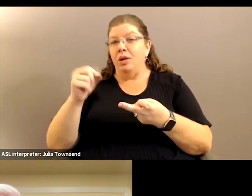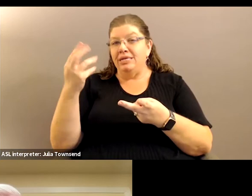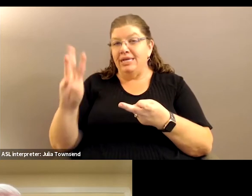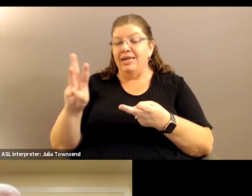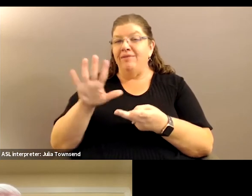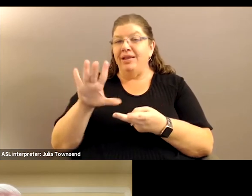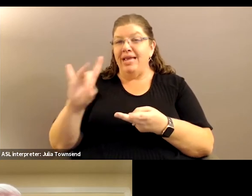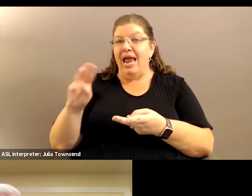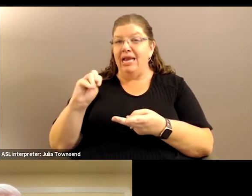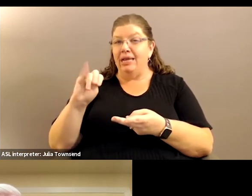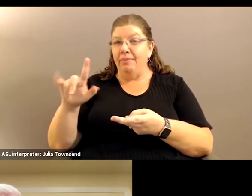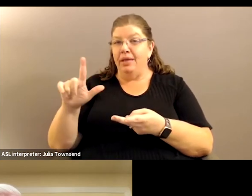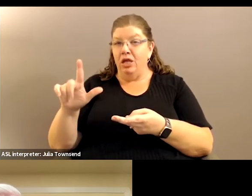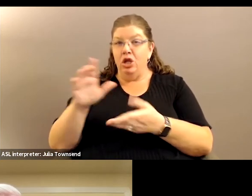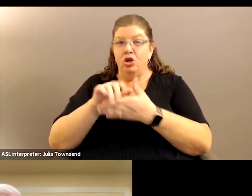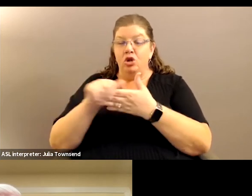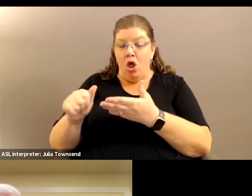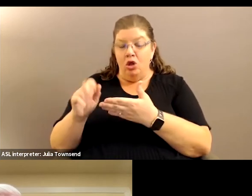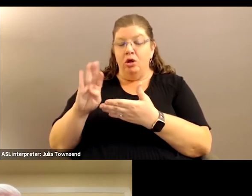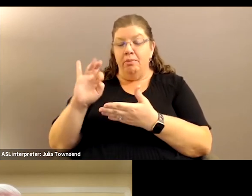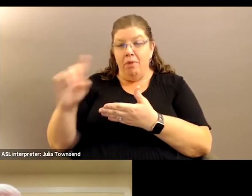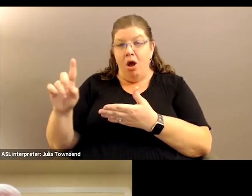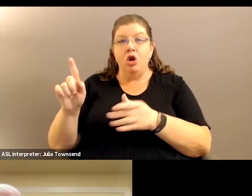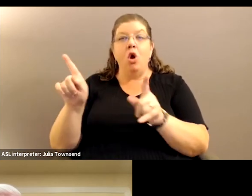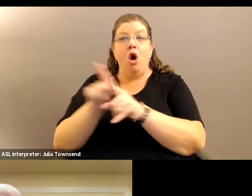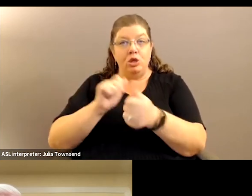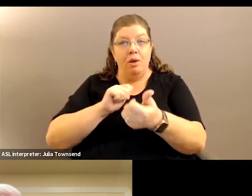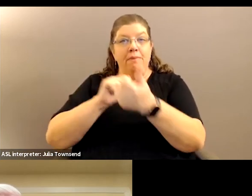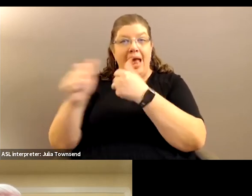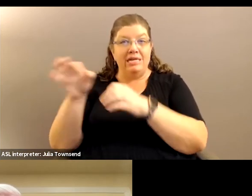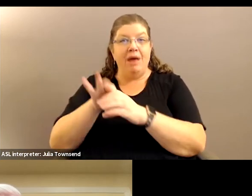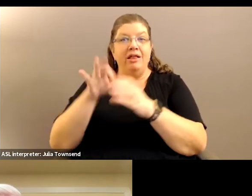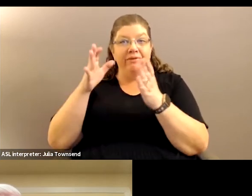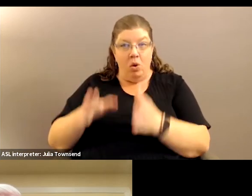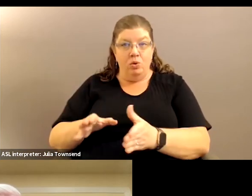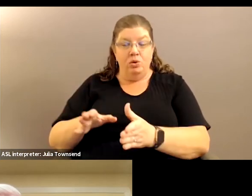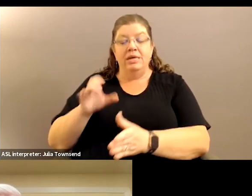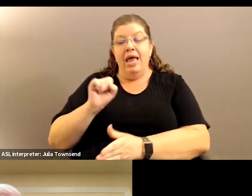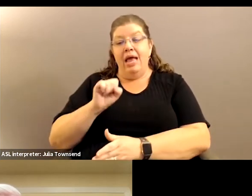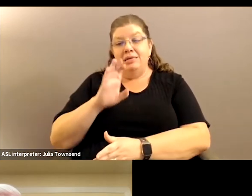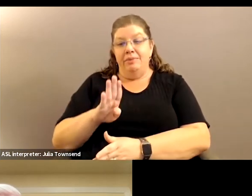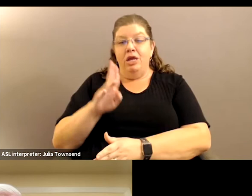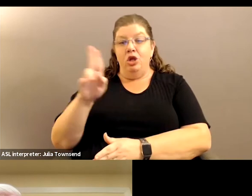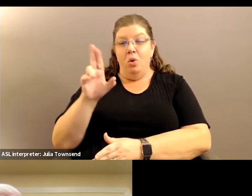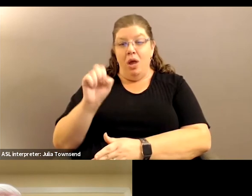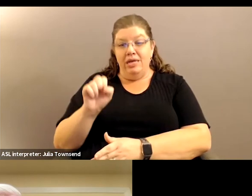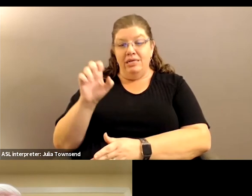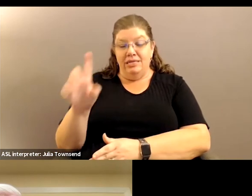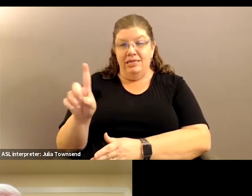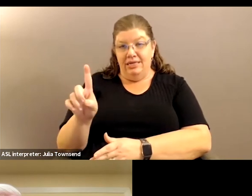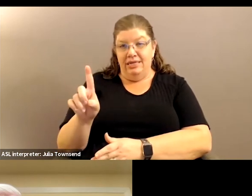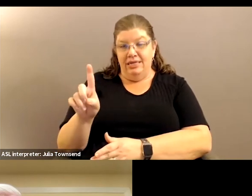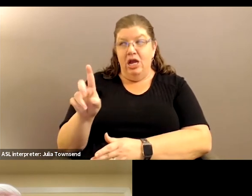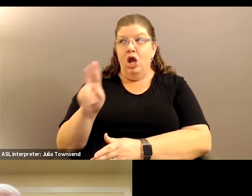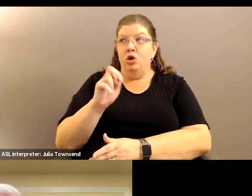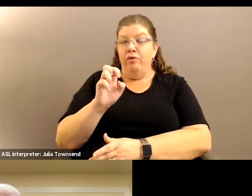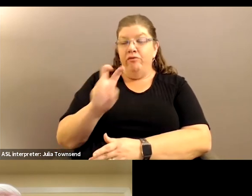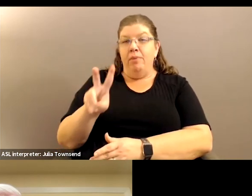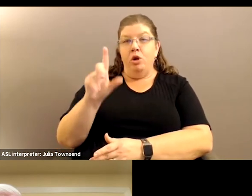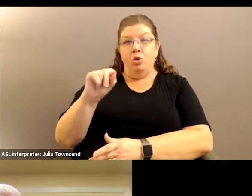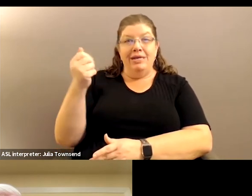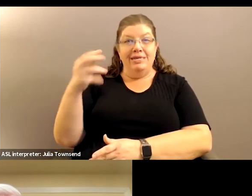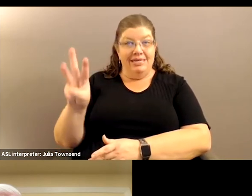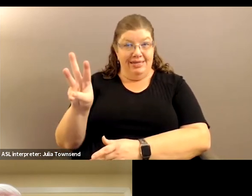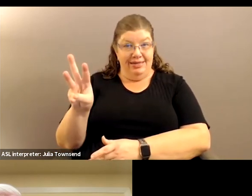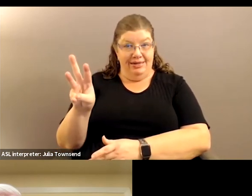dollar bond authorization was also passed by the voters in the sb usd in november 2016